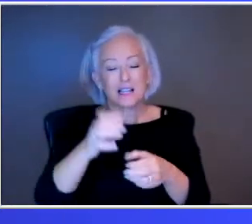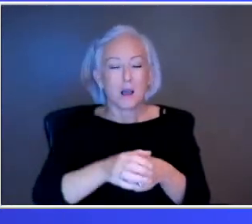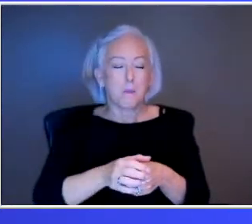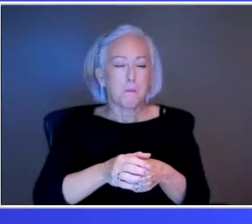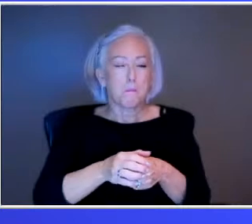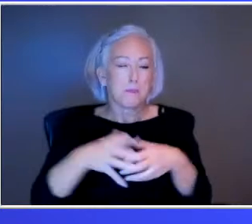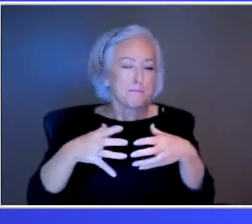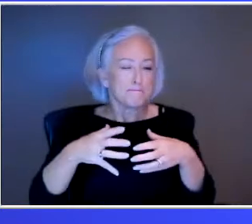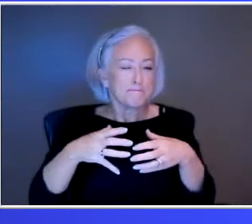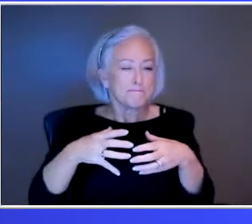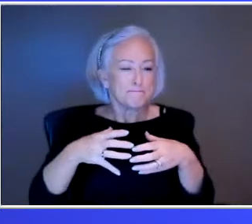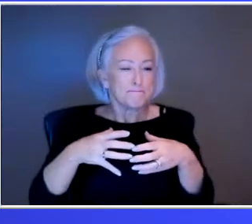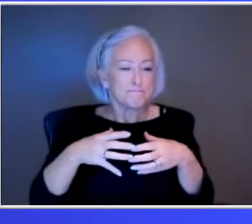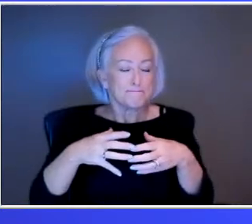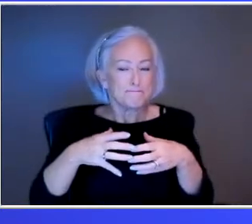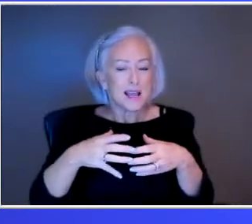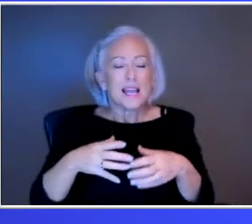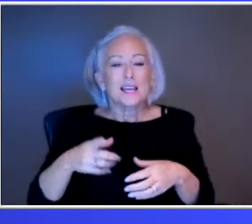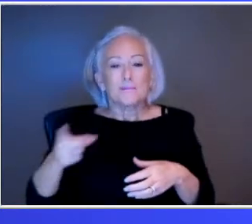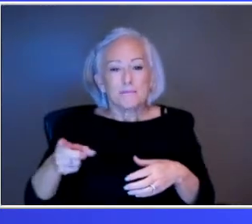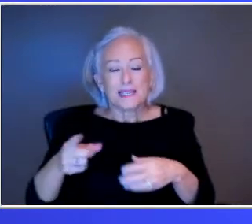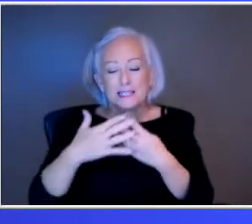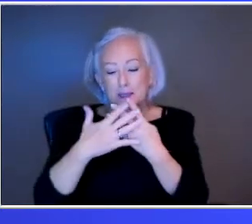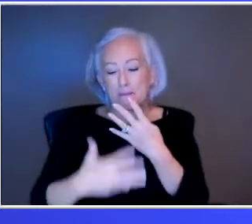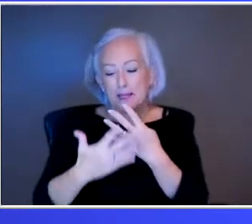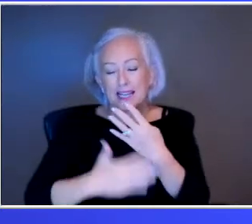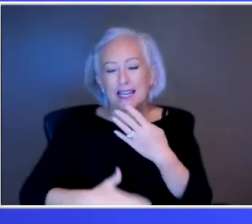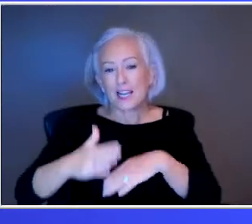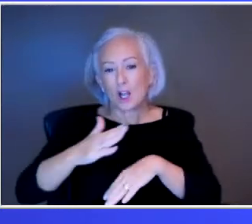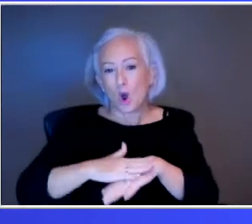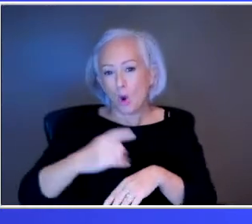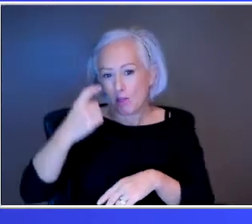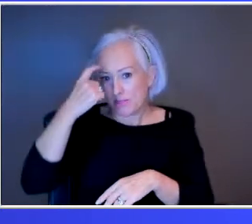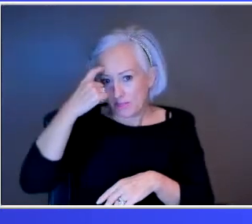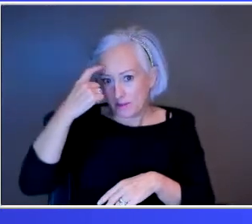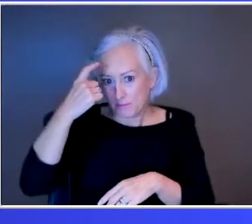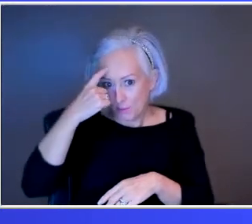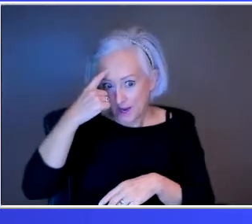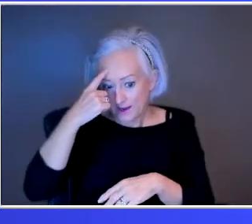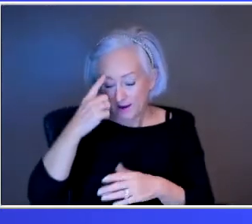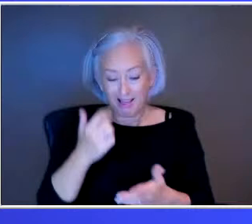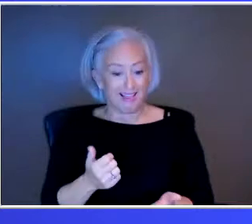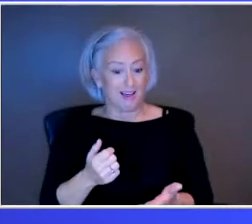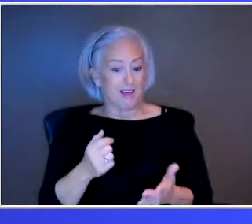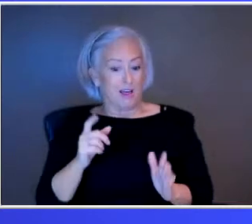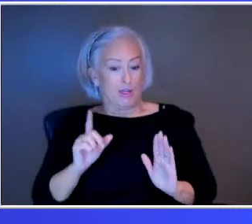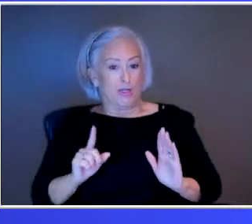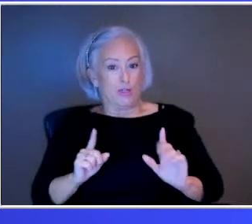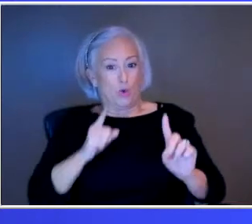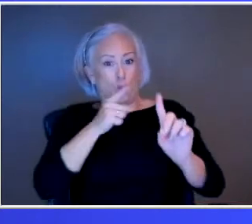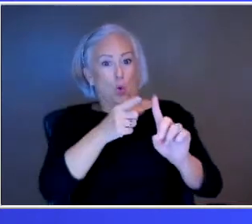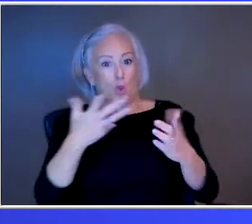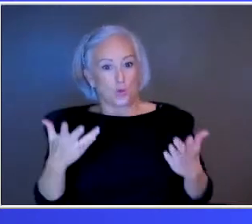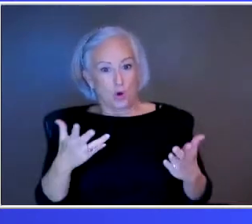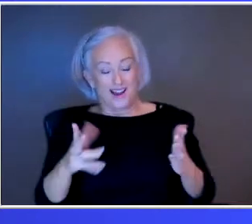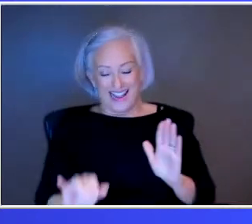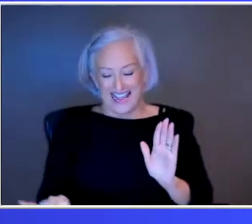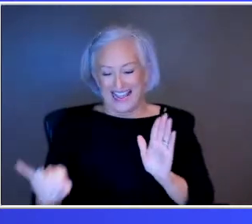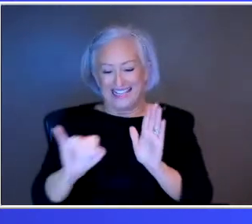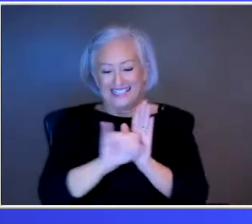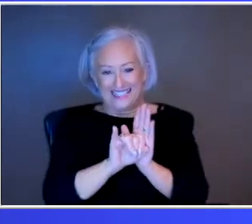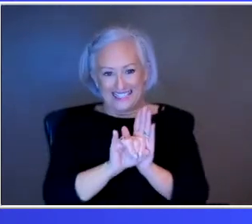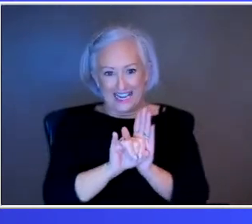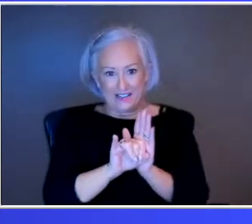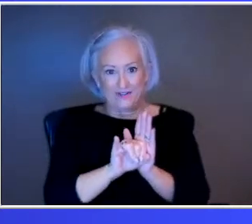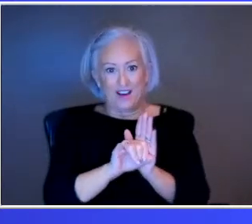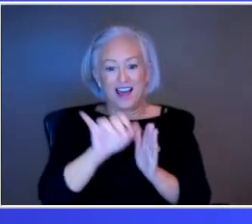is to identify patients with these abnormalities before they get the trouble, because if you experience bleeding from an aneurysm, the odds are heavily